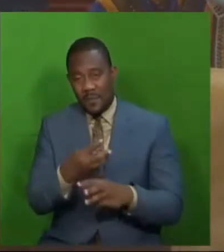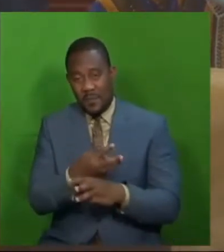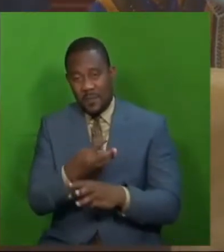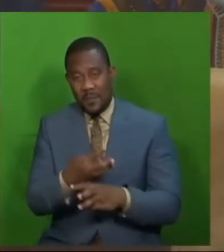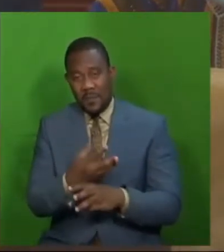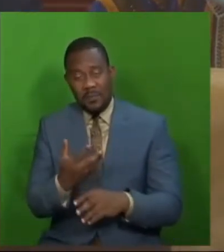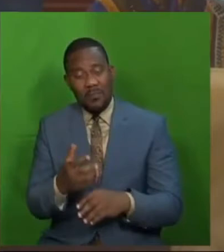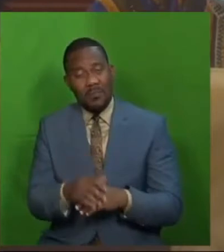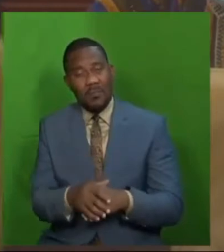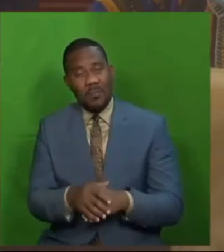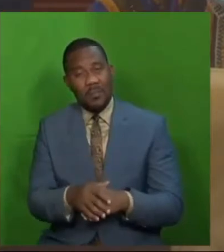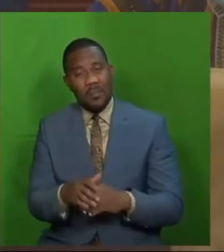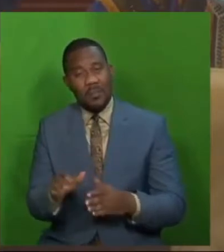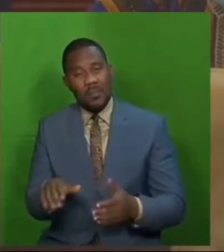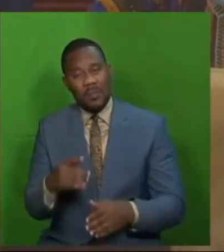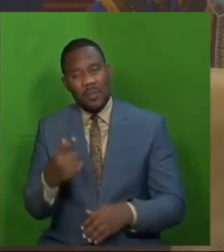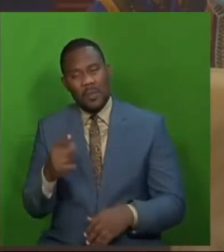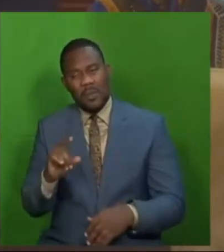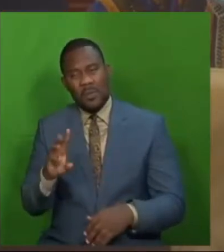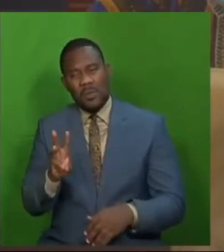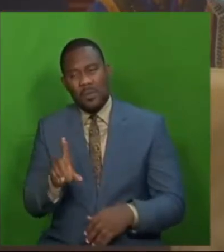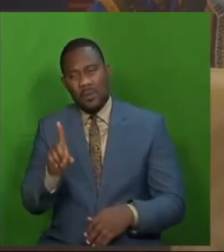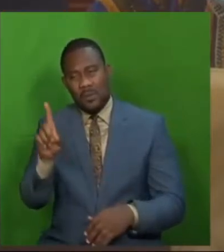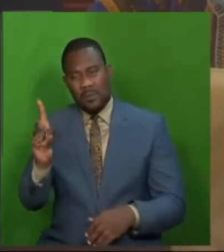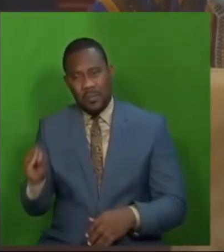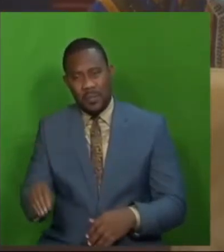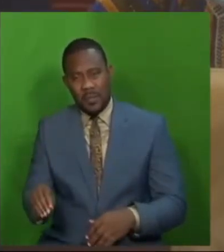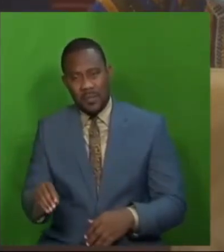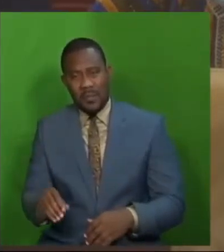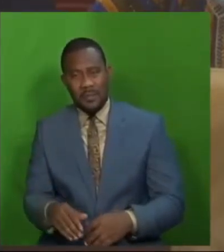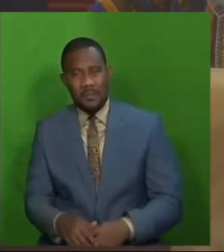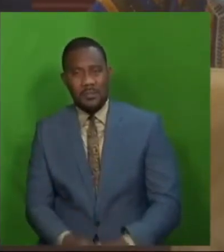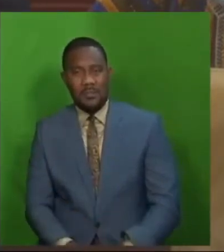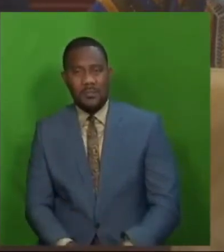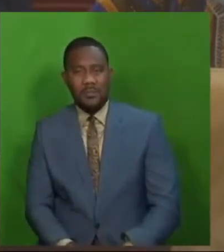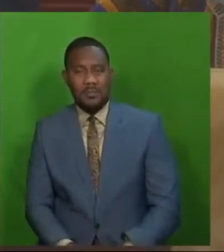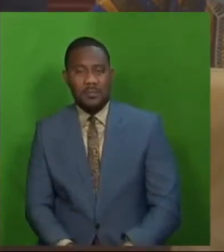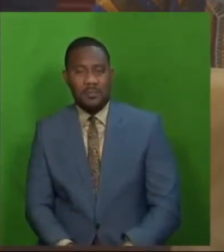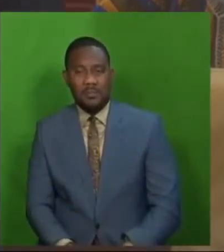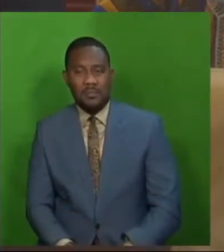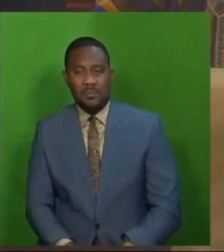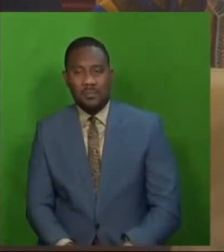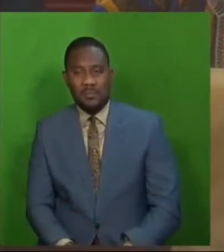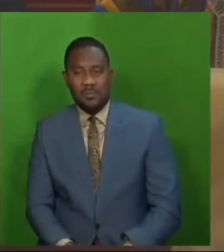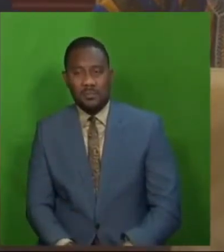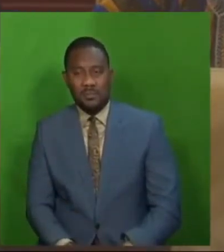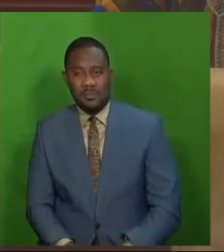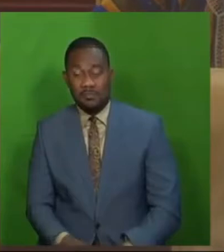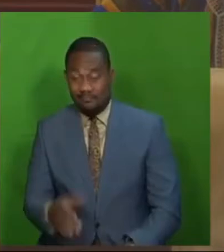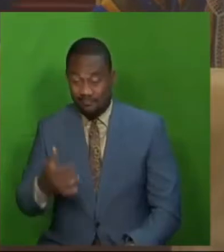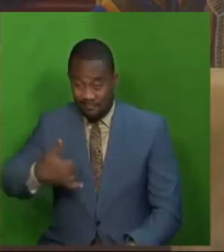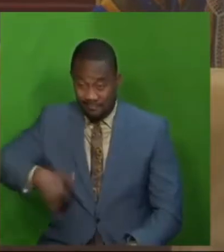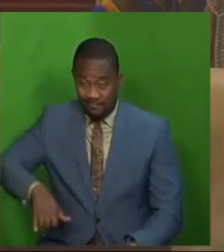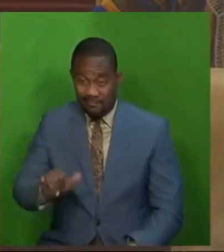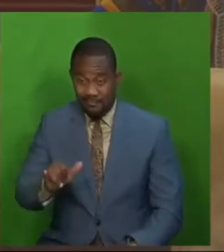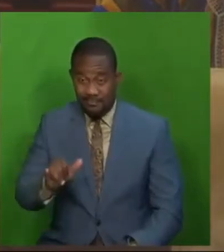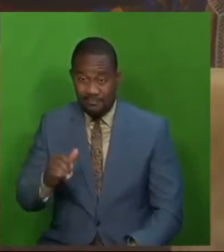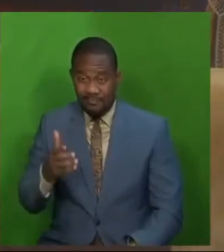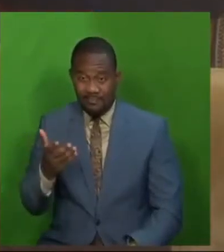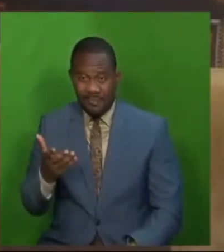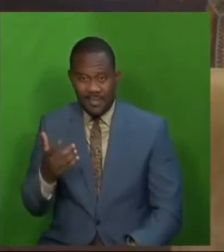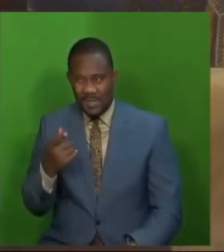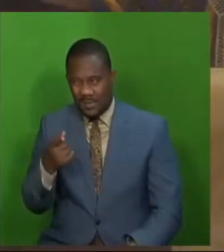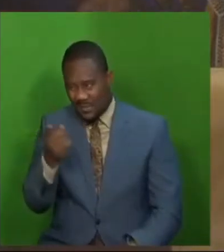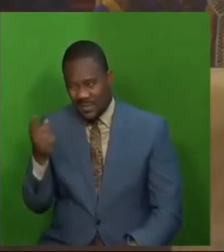farmers were given just 61% of the FOB price. Just 61%. Yet they were touting almost